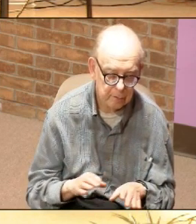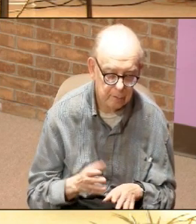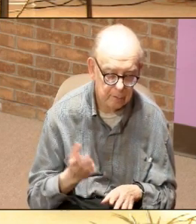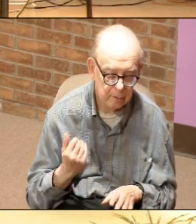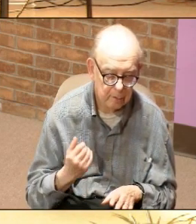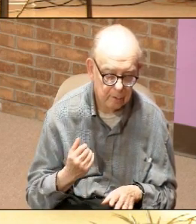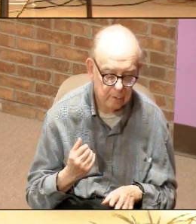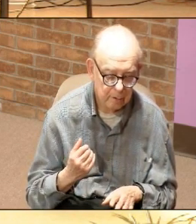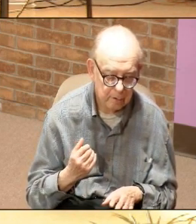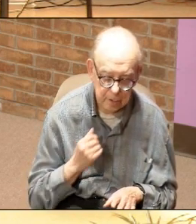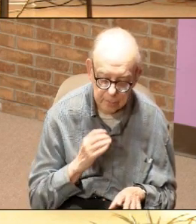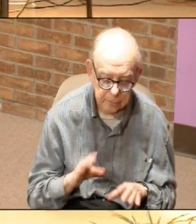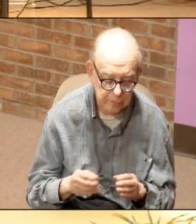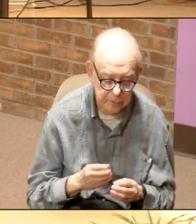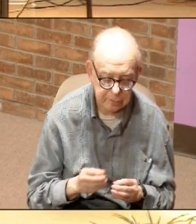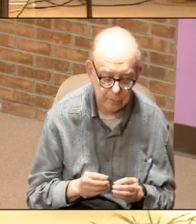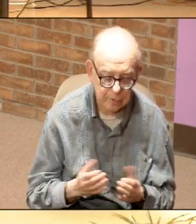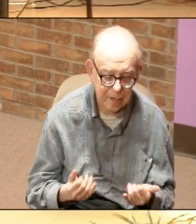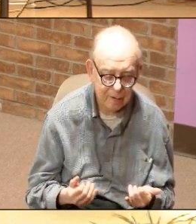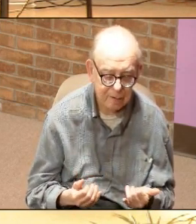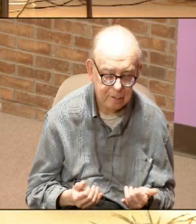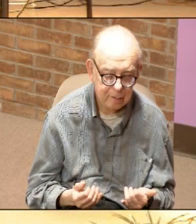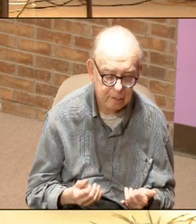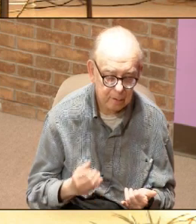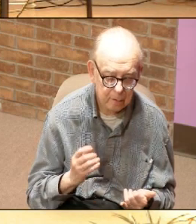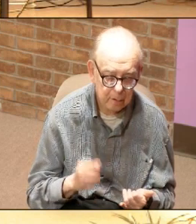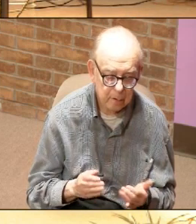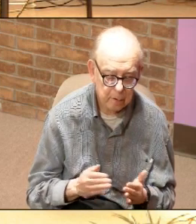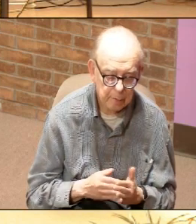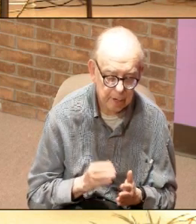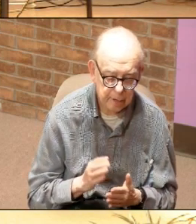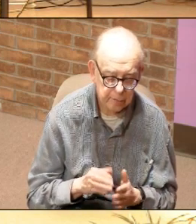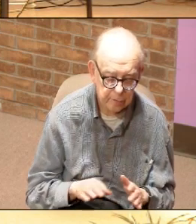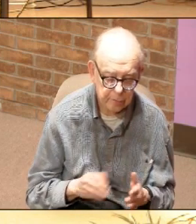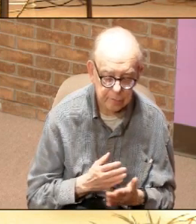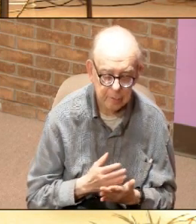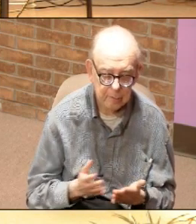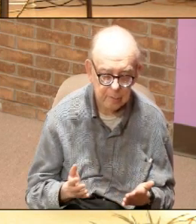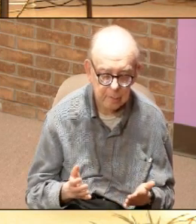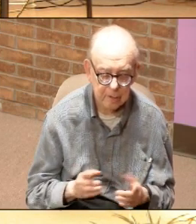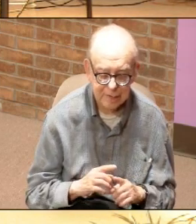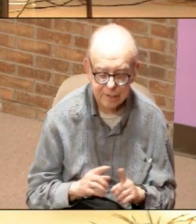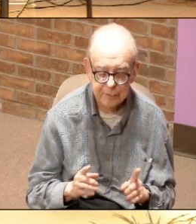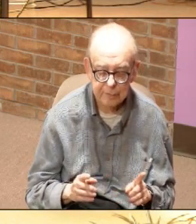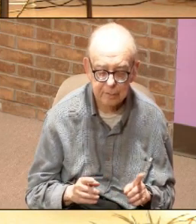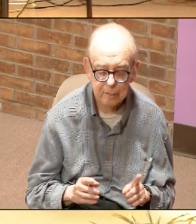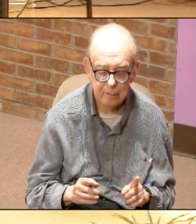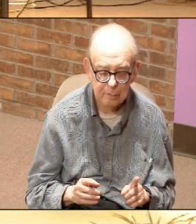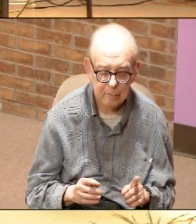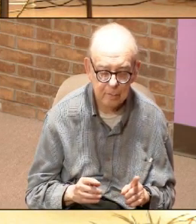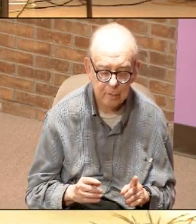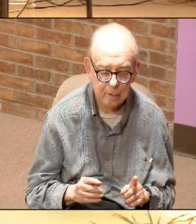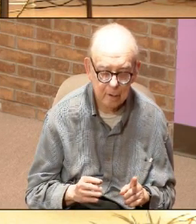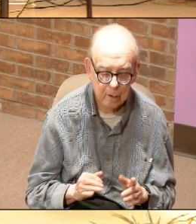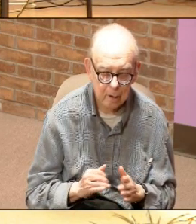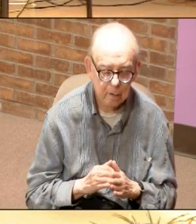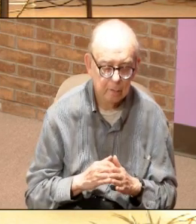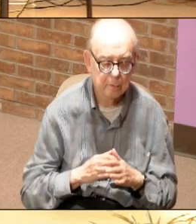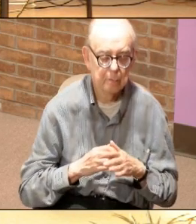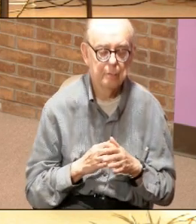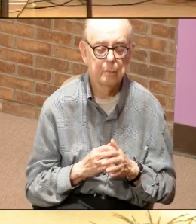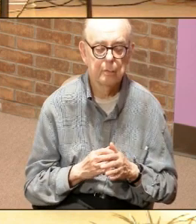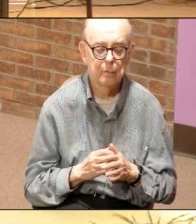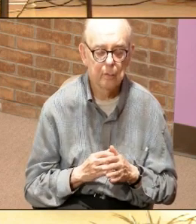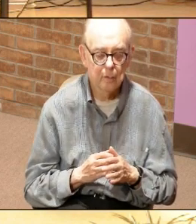kind of gotten away from some of this stuff, and I'm finding I need to go back and do some things different. And that is this.